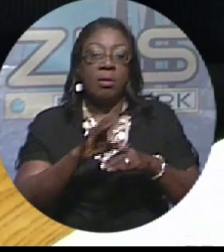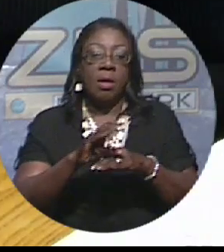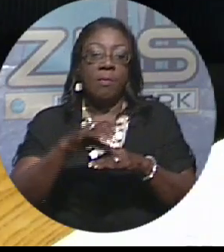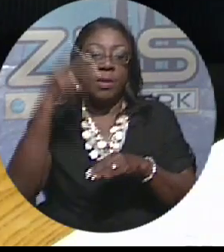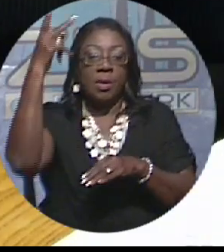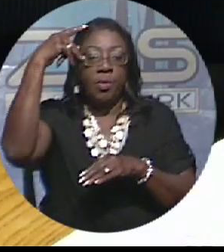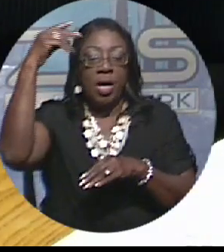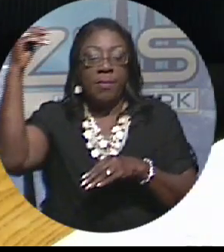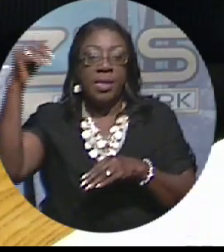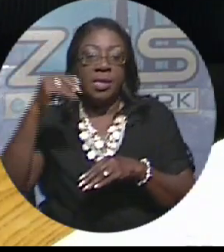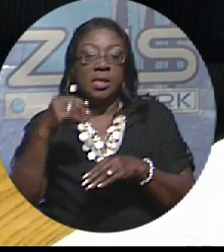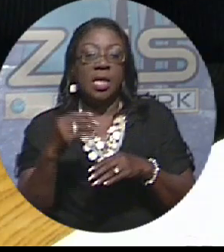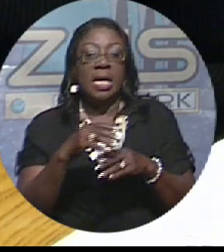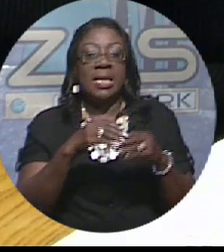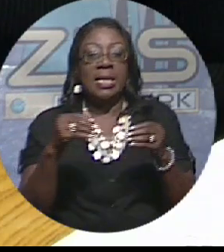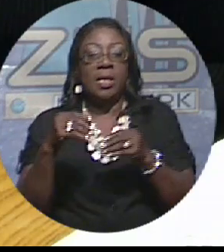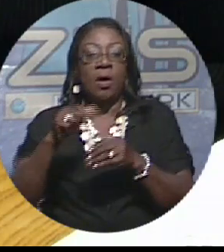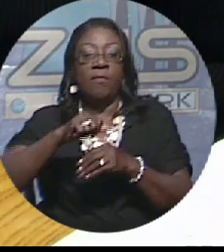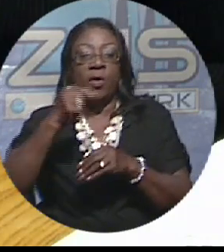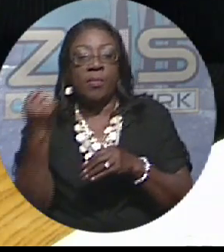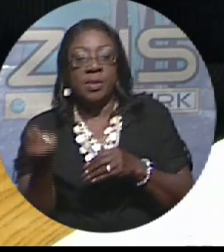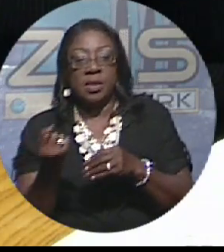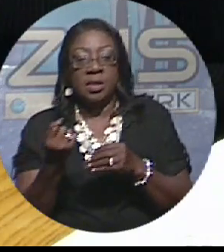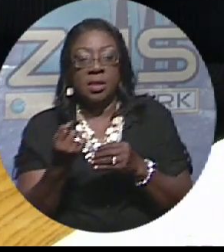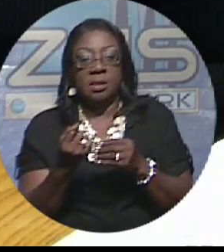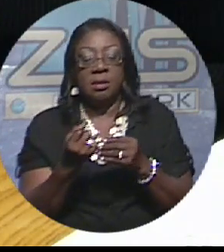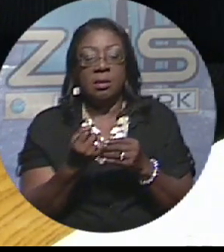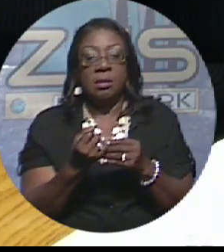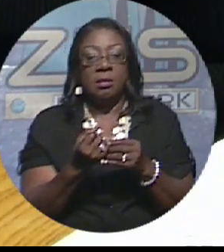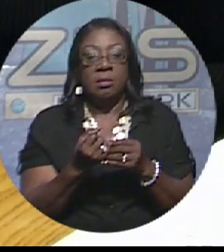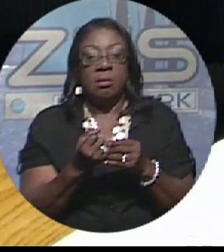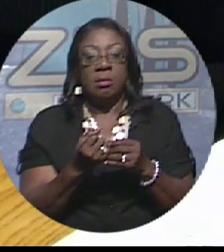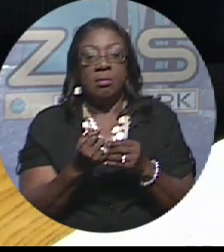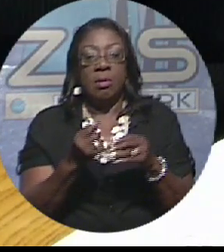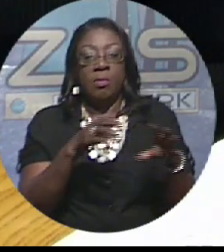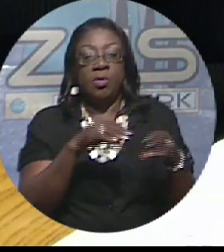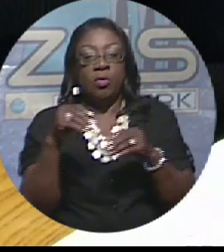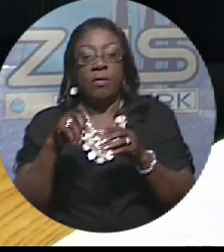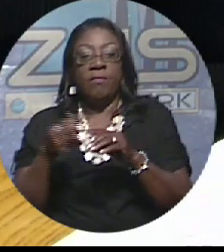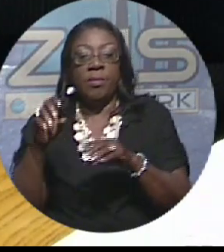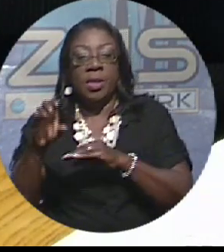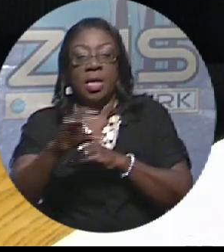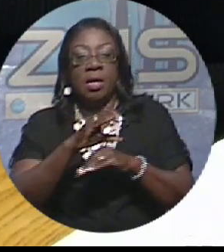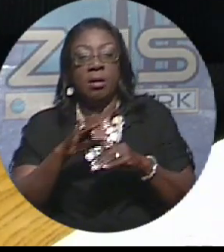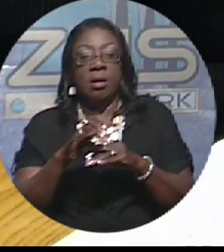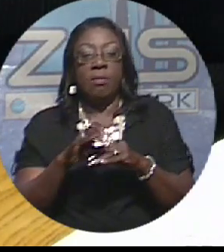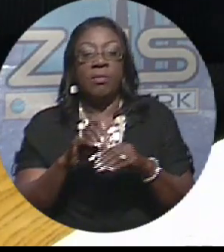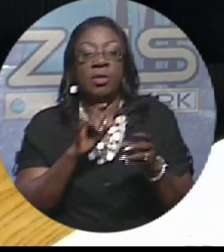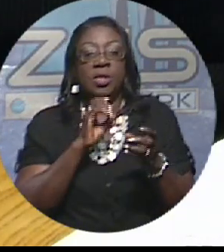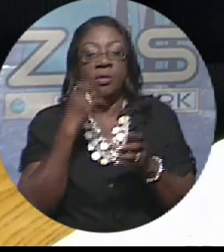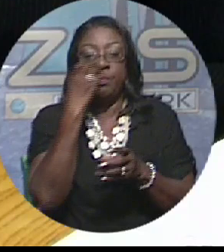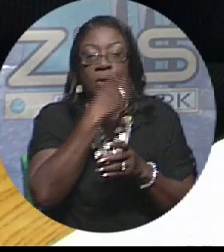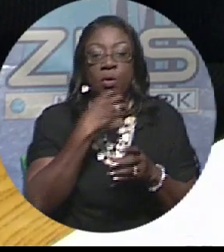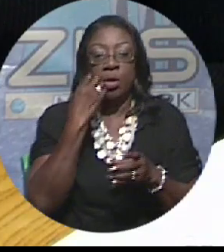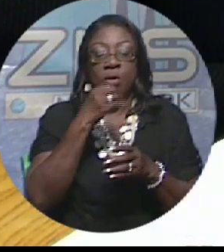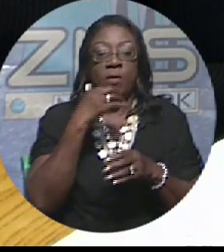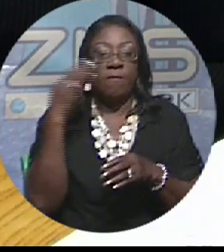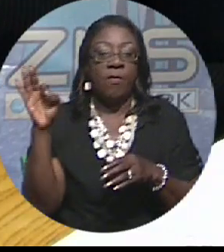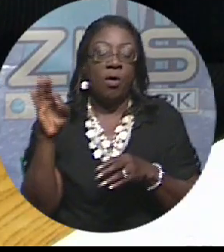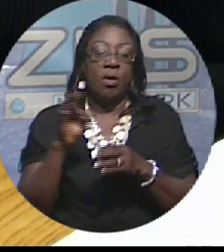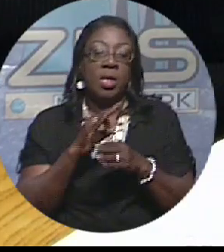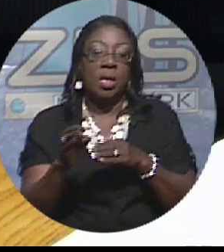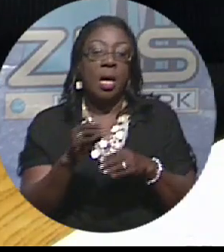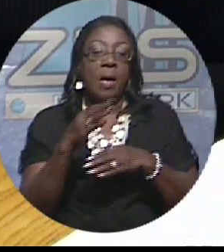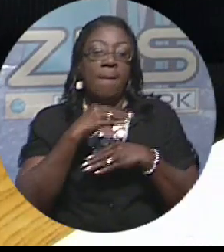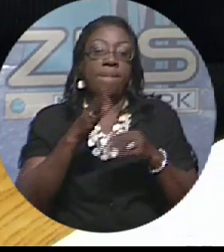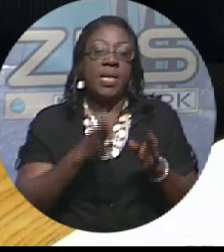when he was leader of the opposition, indicated that Jamaica would withdraw from CARICOM. I've spoken to the foreign ministers since that,